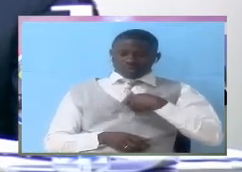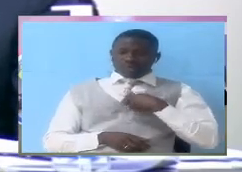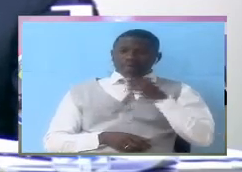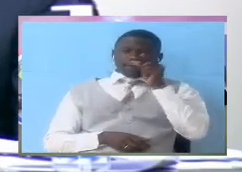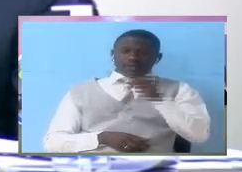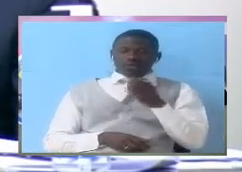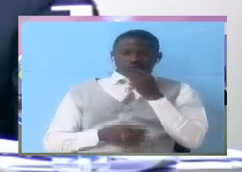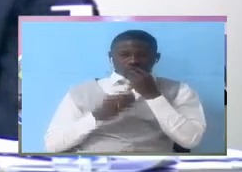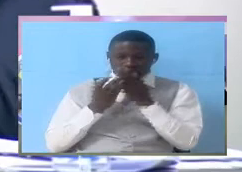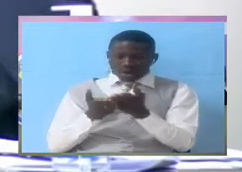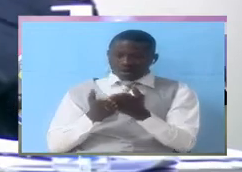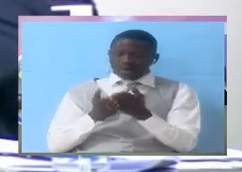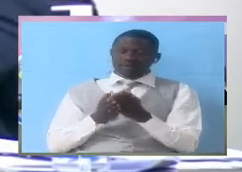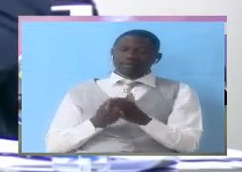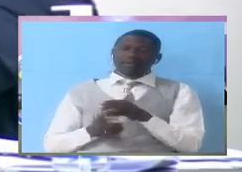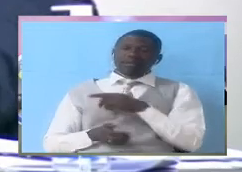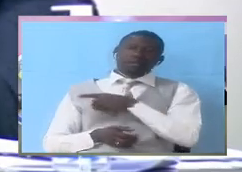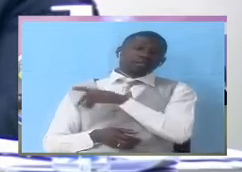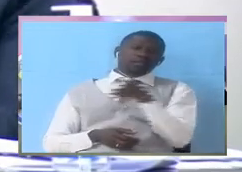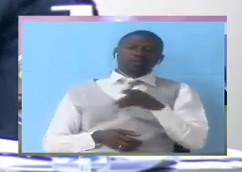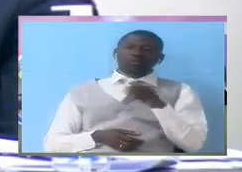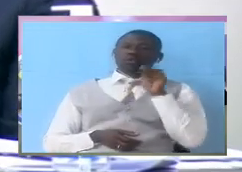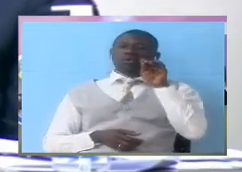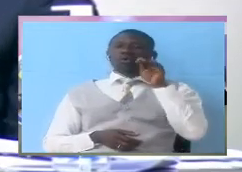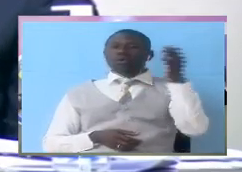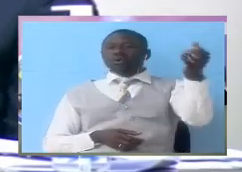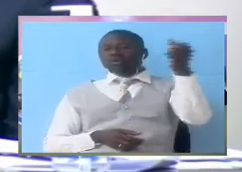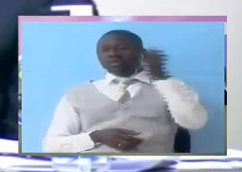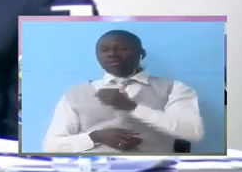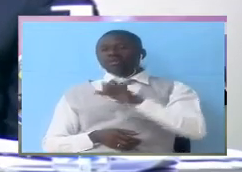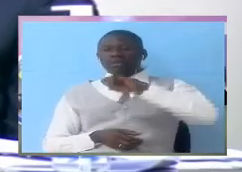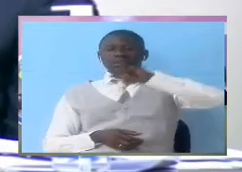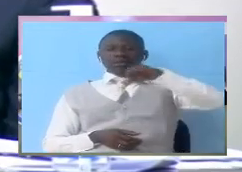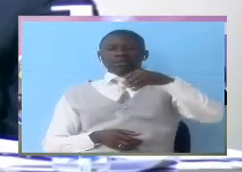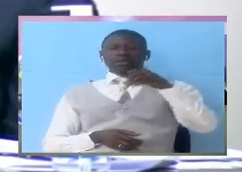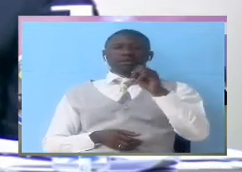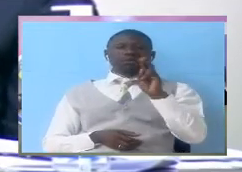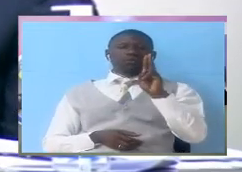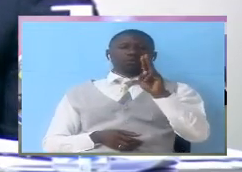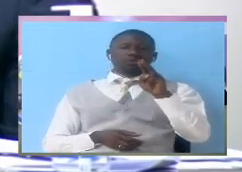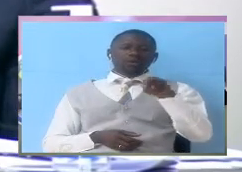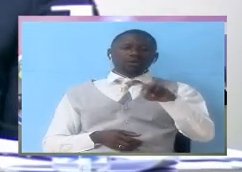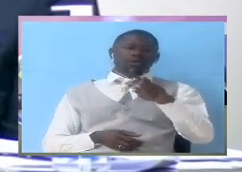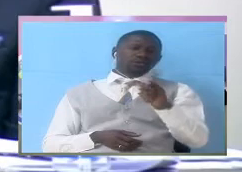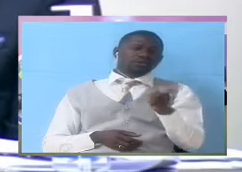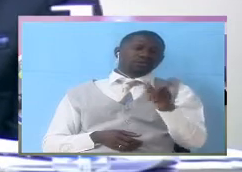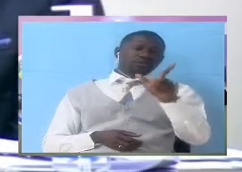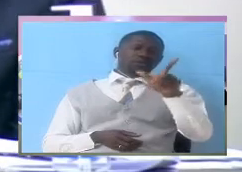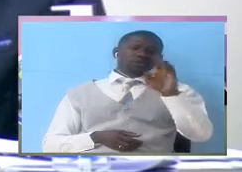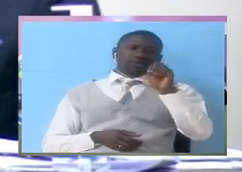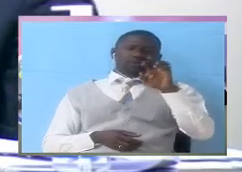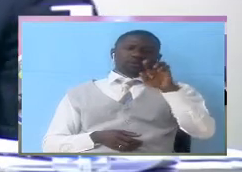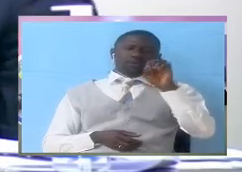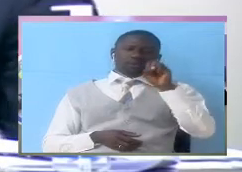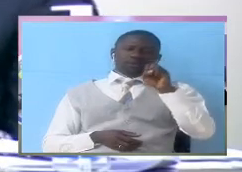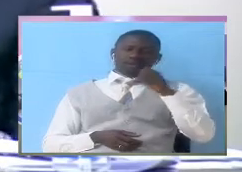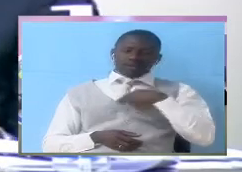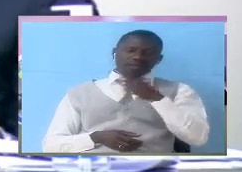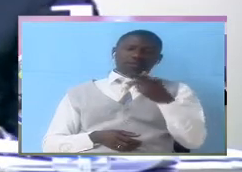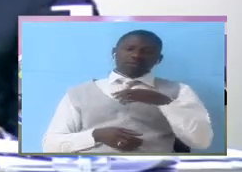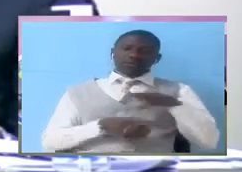bëgga déggé ci moom. They will call in the jonglers. Dinañ o jonglers ñu ñëw. And the jonglers would take the person